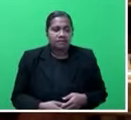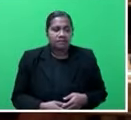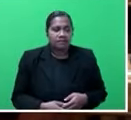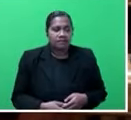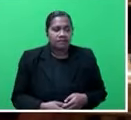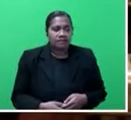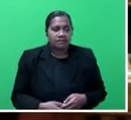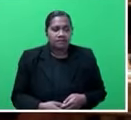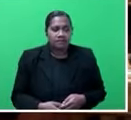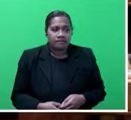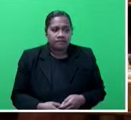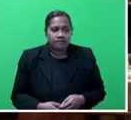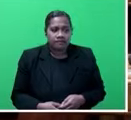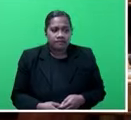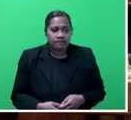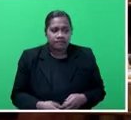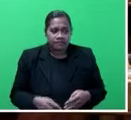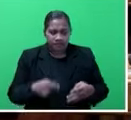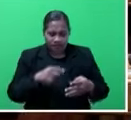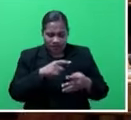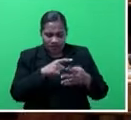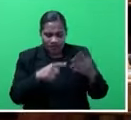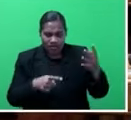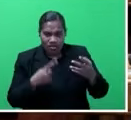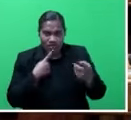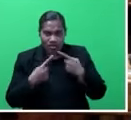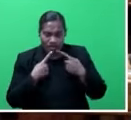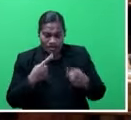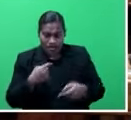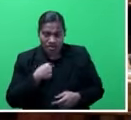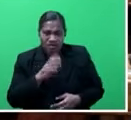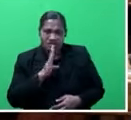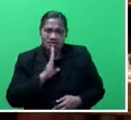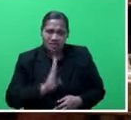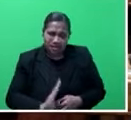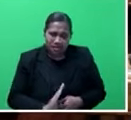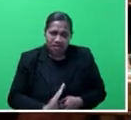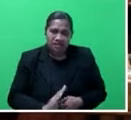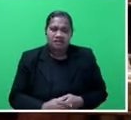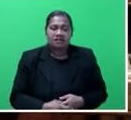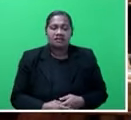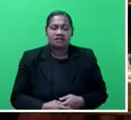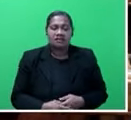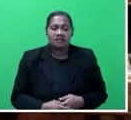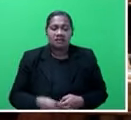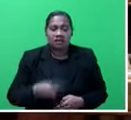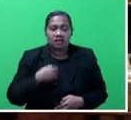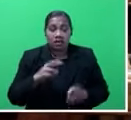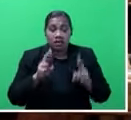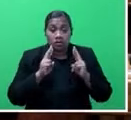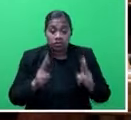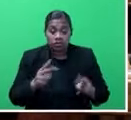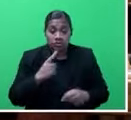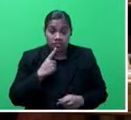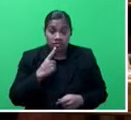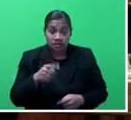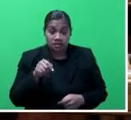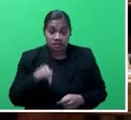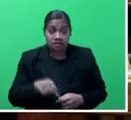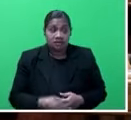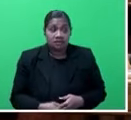Honorable Speaker, that to me says, and I am sincere, and I wish to say this at the outset,